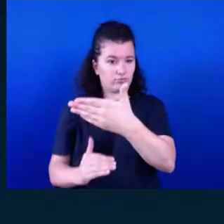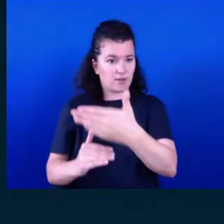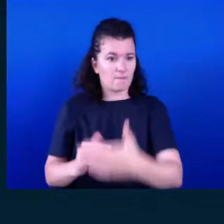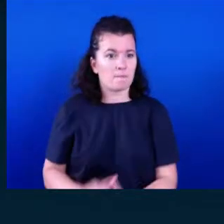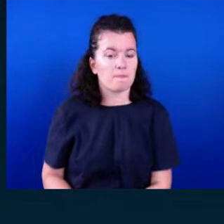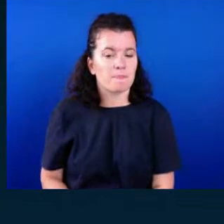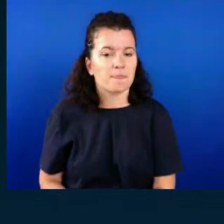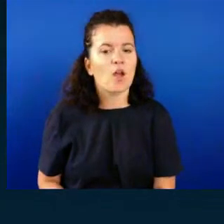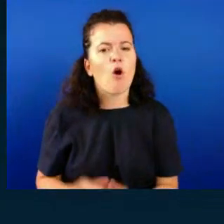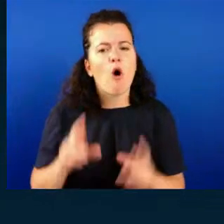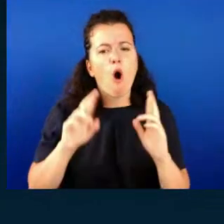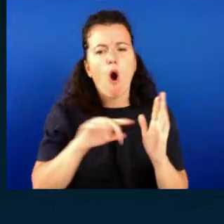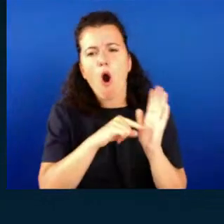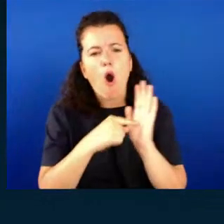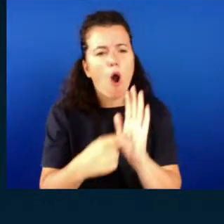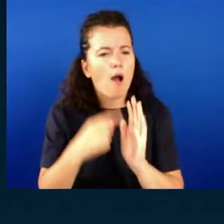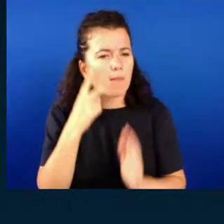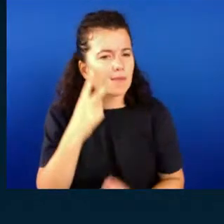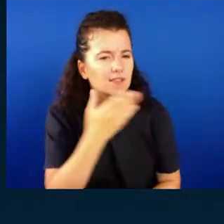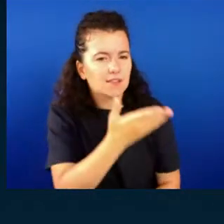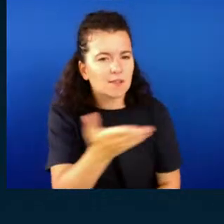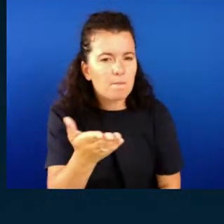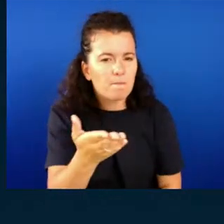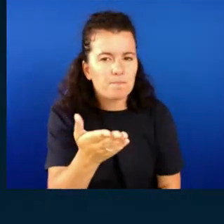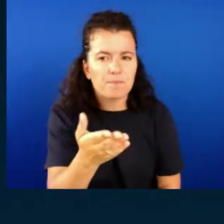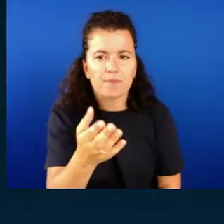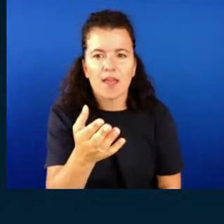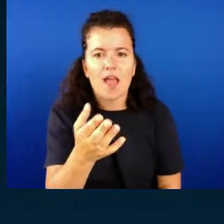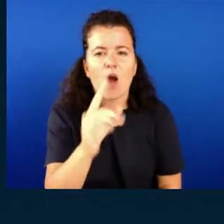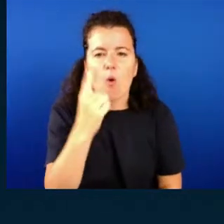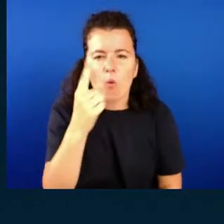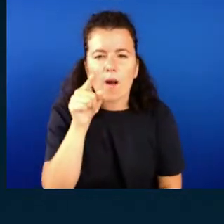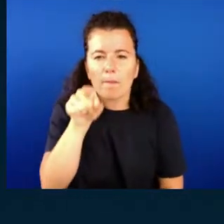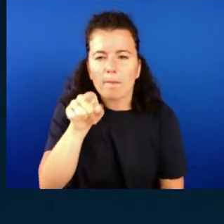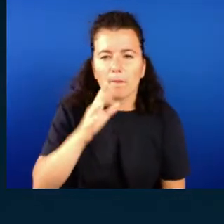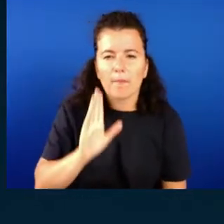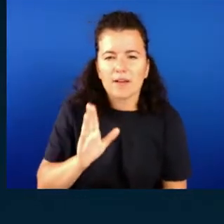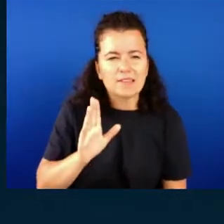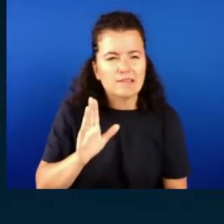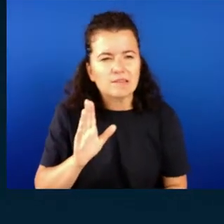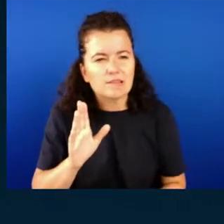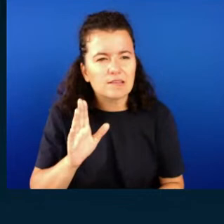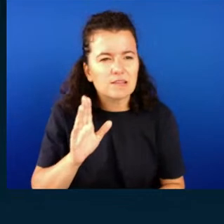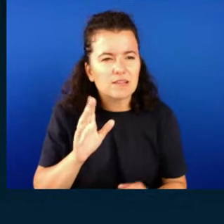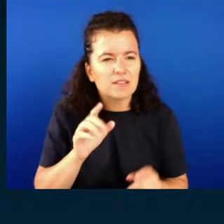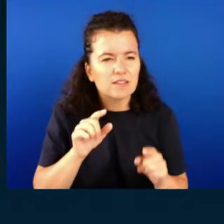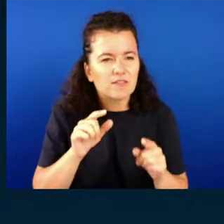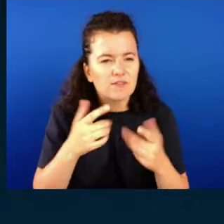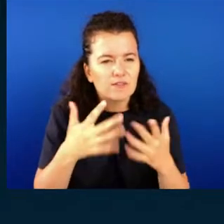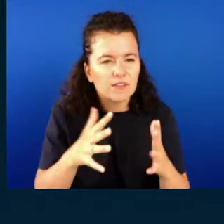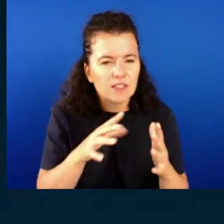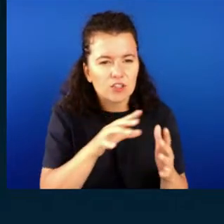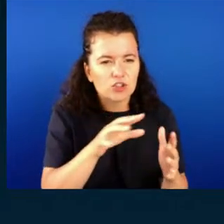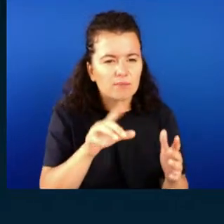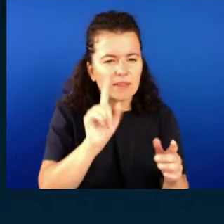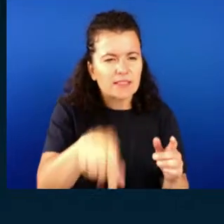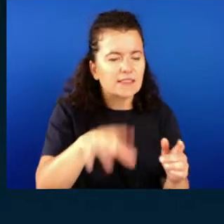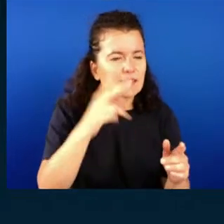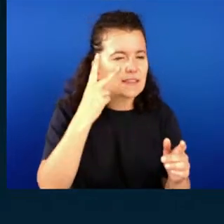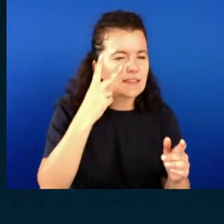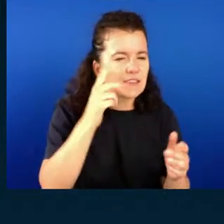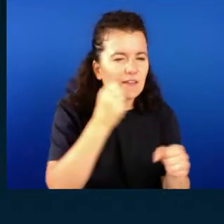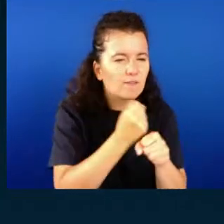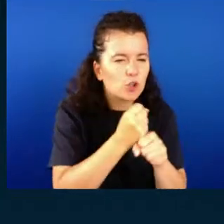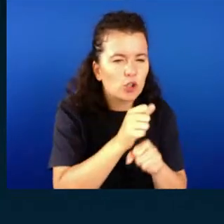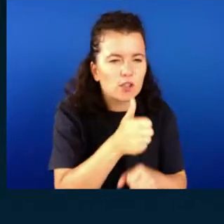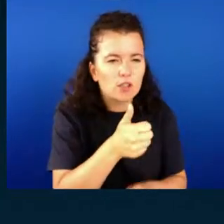yeah. There is one other thing that needs to happen, and I'm not sure if that's configured. Let's see if this works.